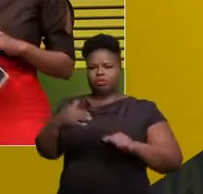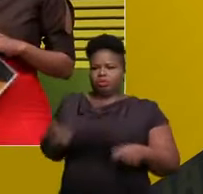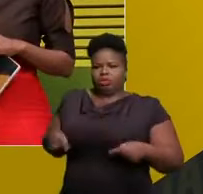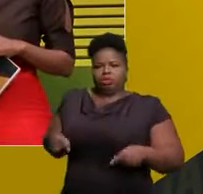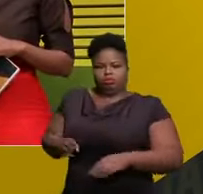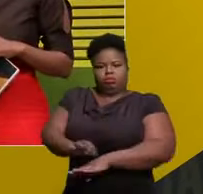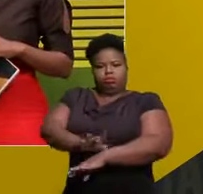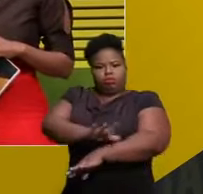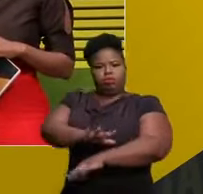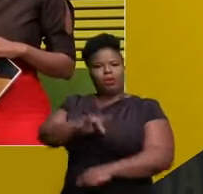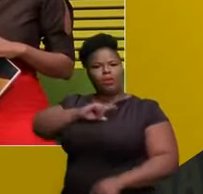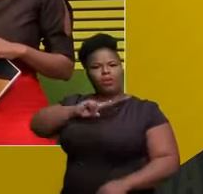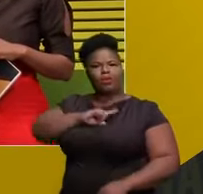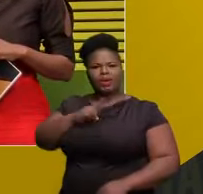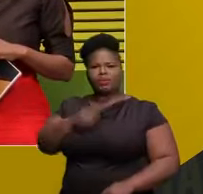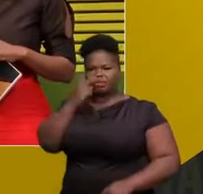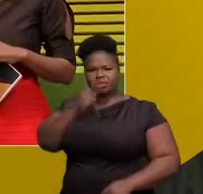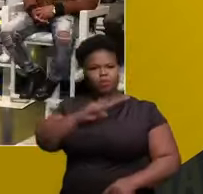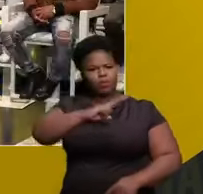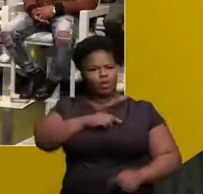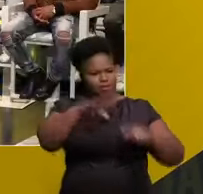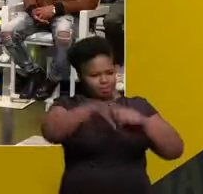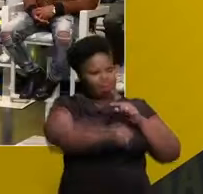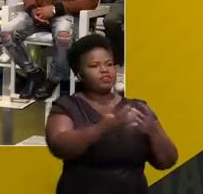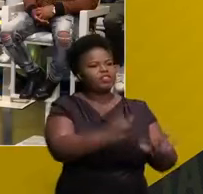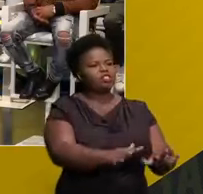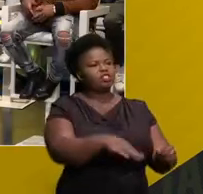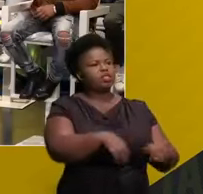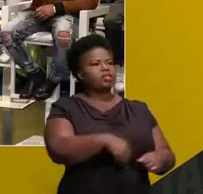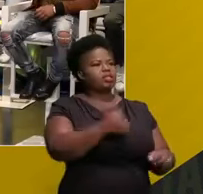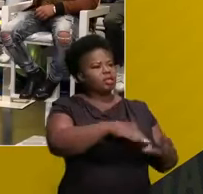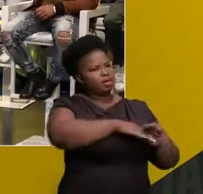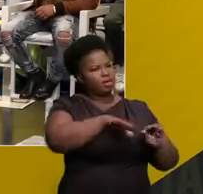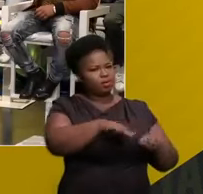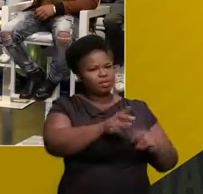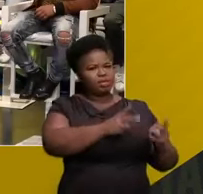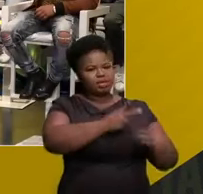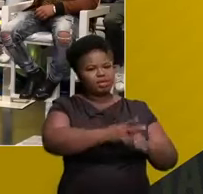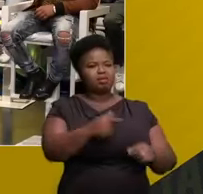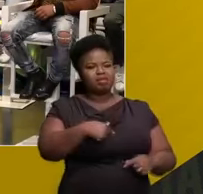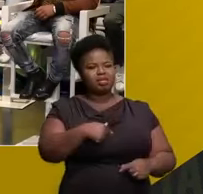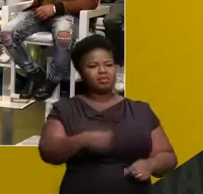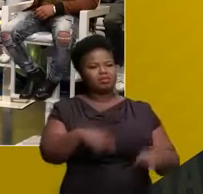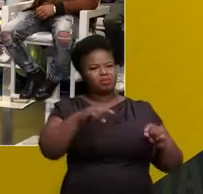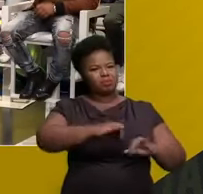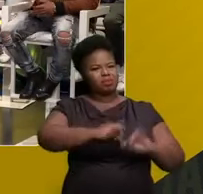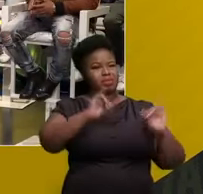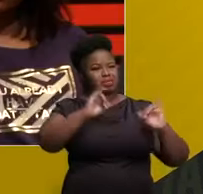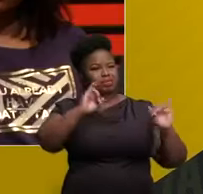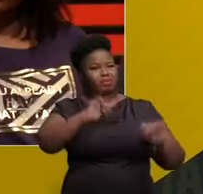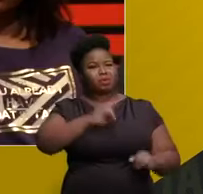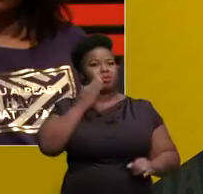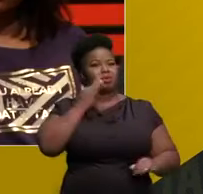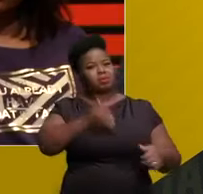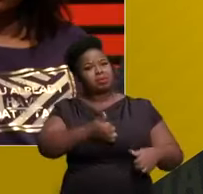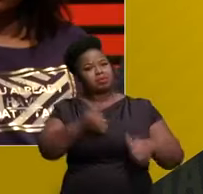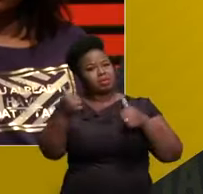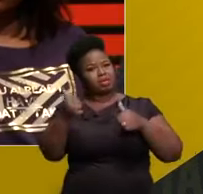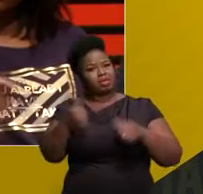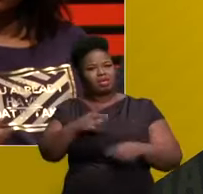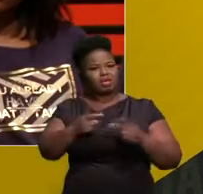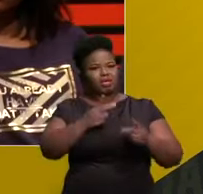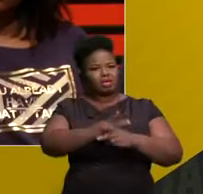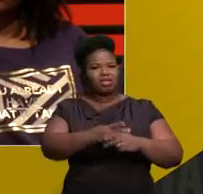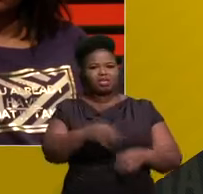shivers yeah nke o bona gore ba mo patile a montsa. And then do you know what I hate the most is that it's a ha re khutlela ka maponesa nke sa re tla maponesa